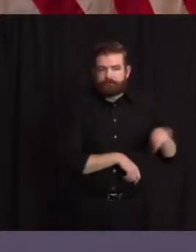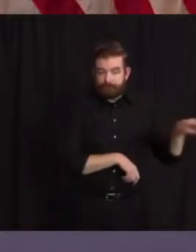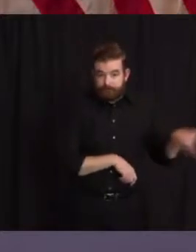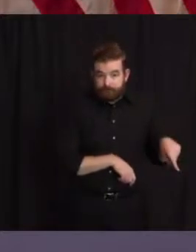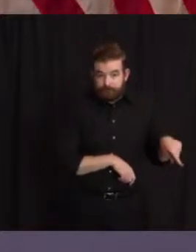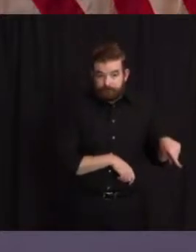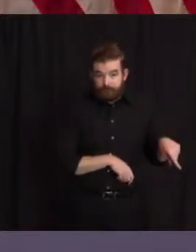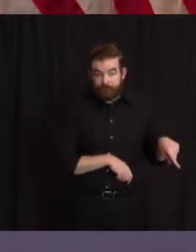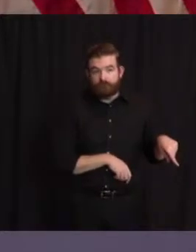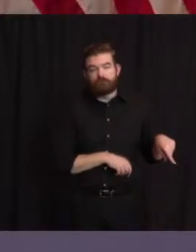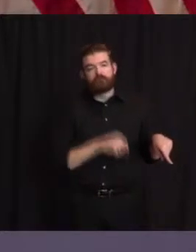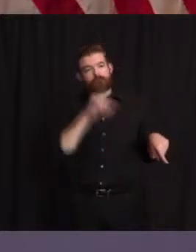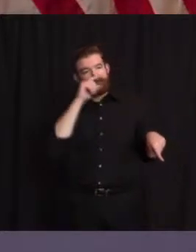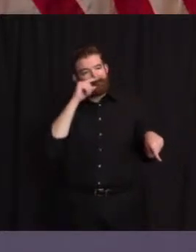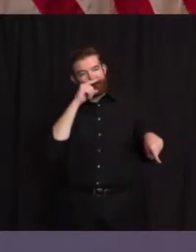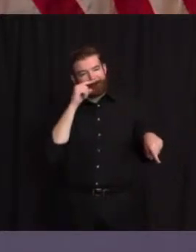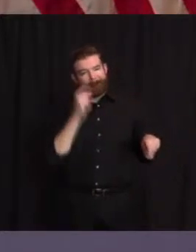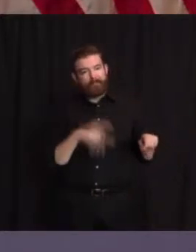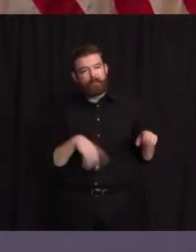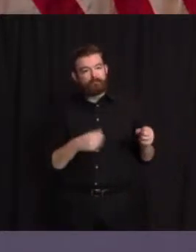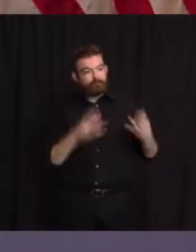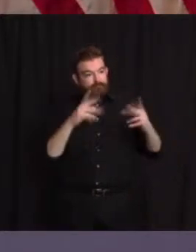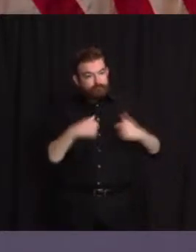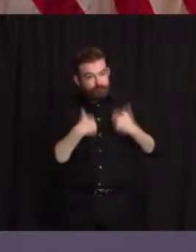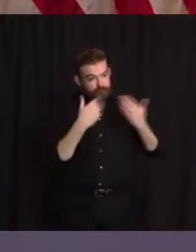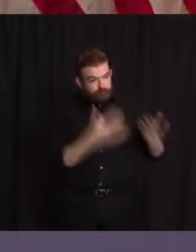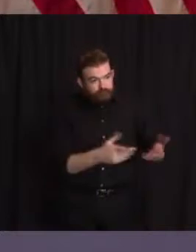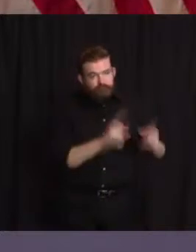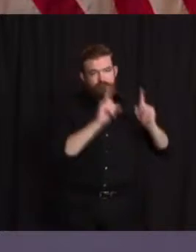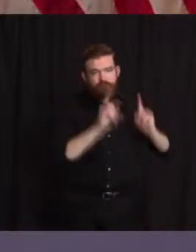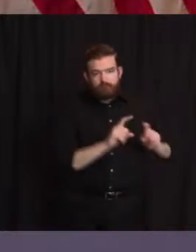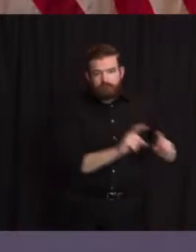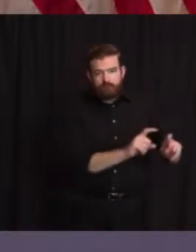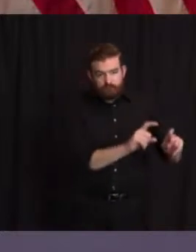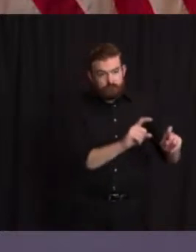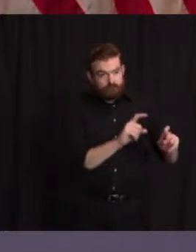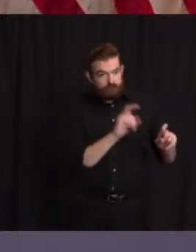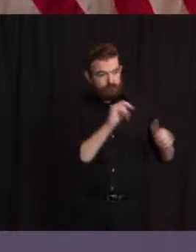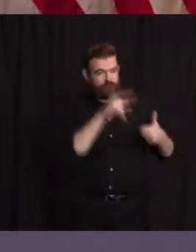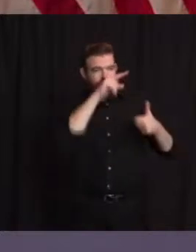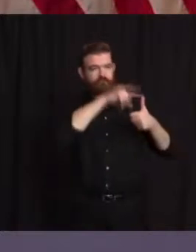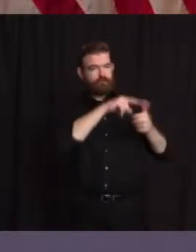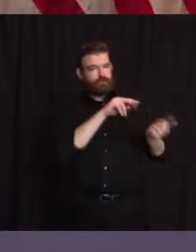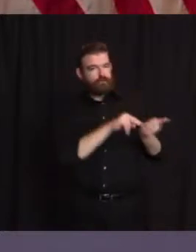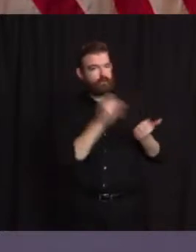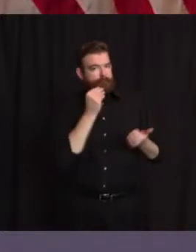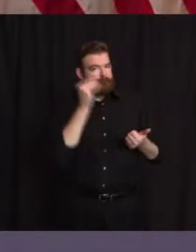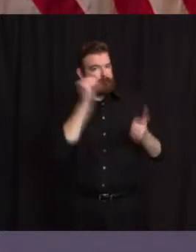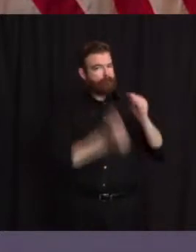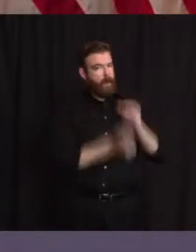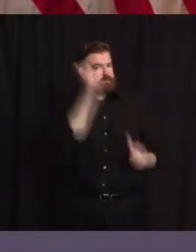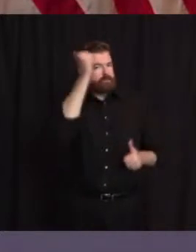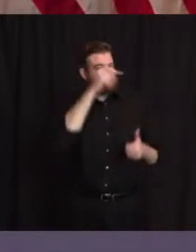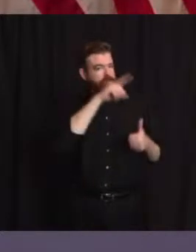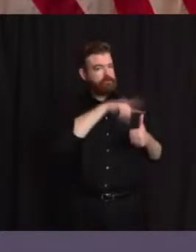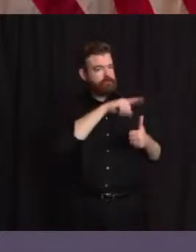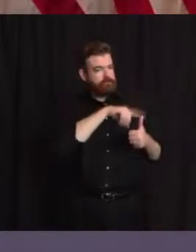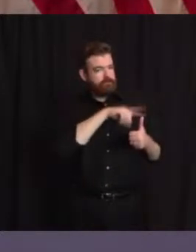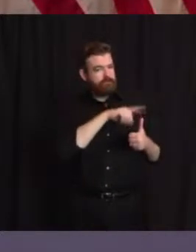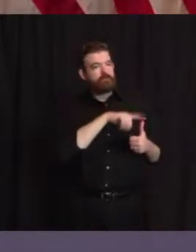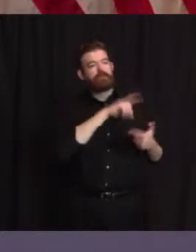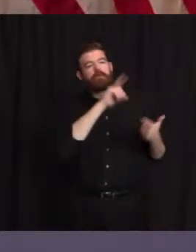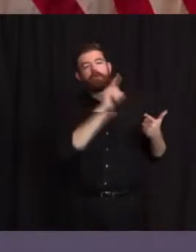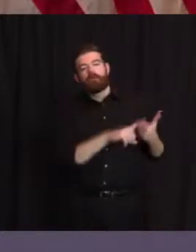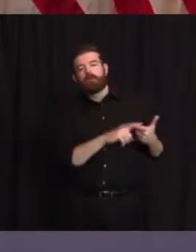in the general public, because you go from long-term vulnerable populations, frontline workers, especially healthcare first responders, and then the